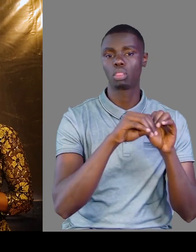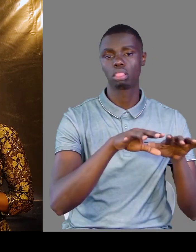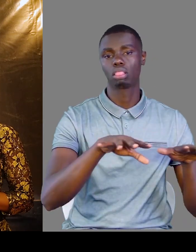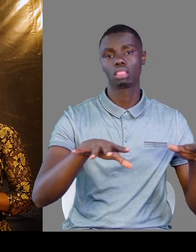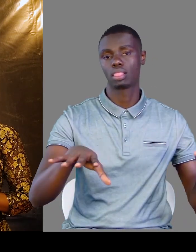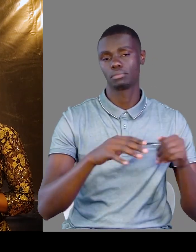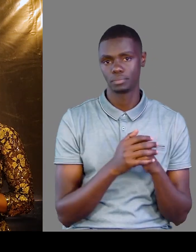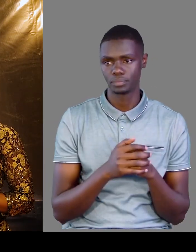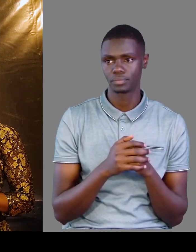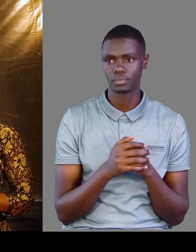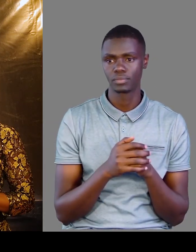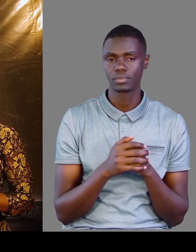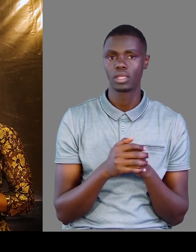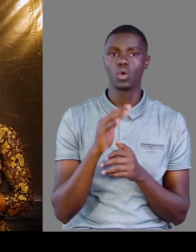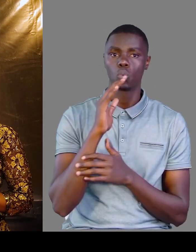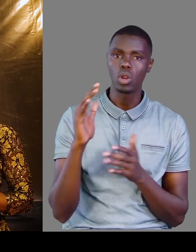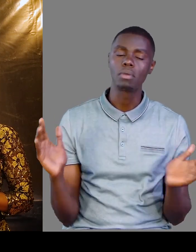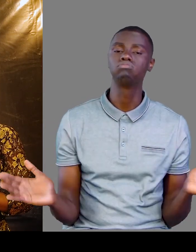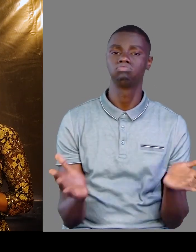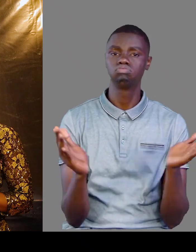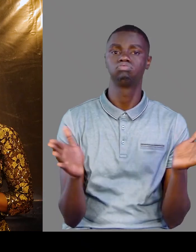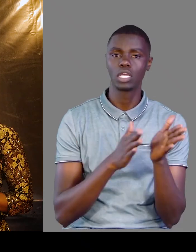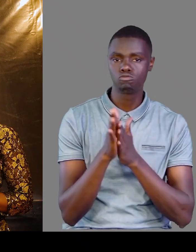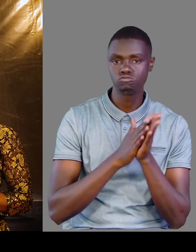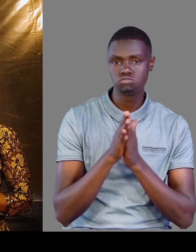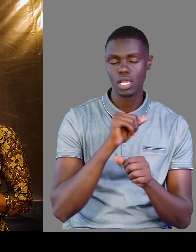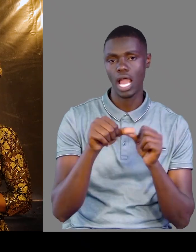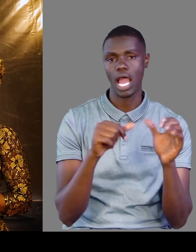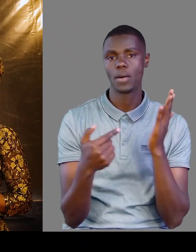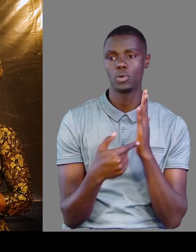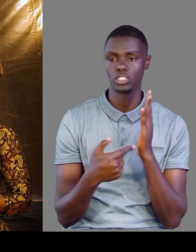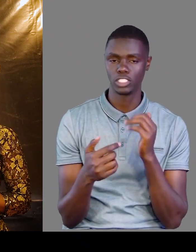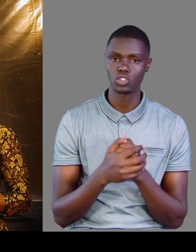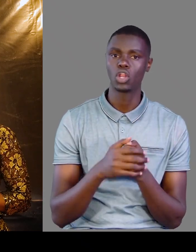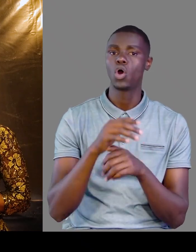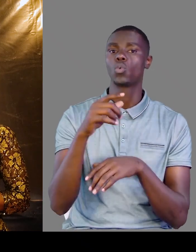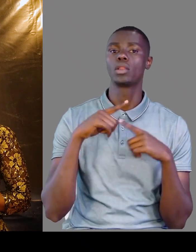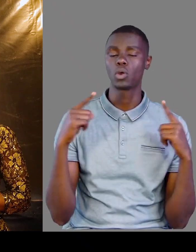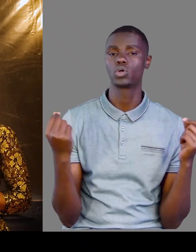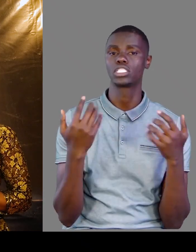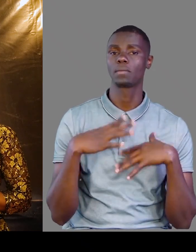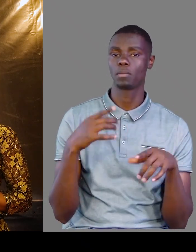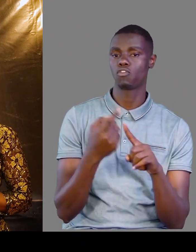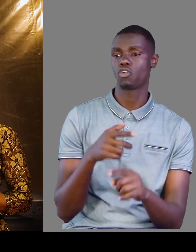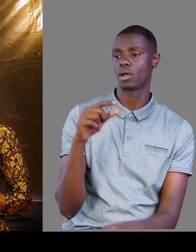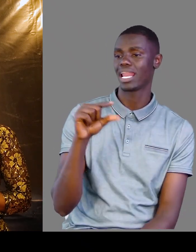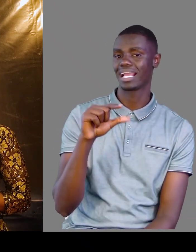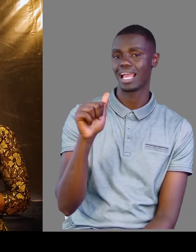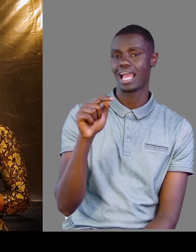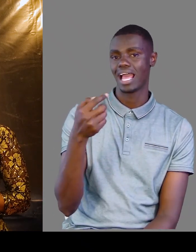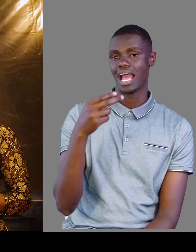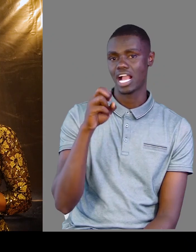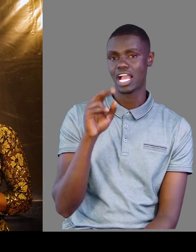going to go hard on digital. At Talent Mtaani, we've already got people like Ajib Gadhoni from TikTok, I'm very famous there. We've got